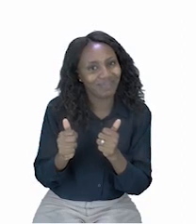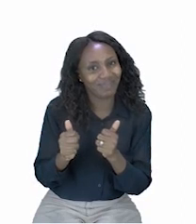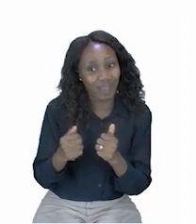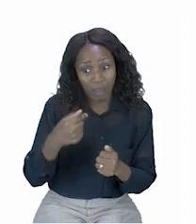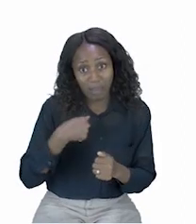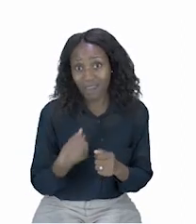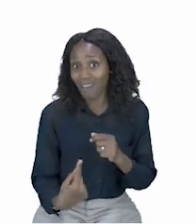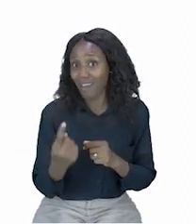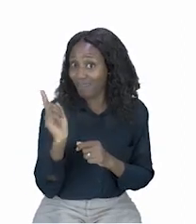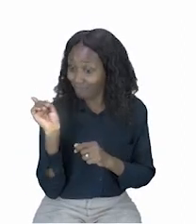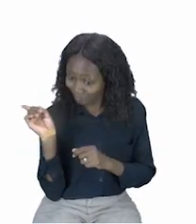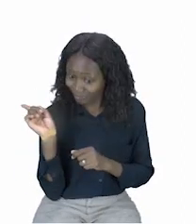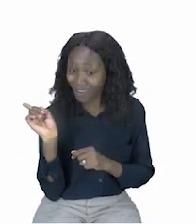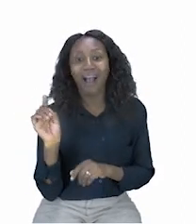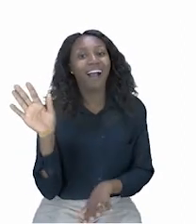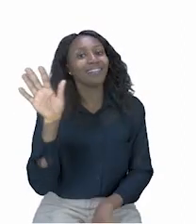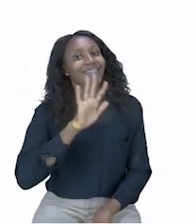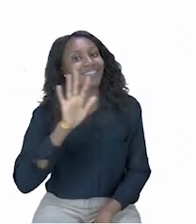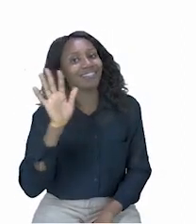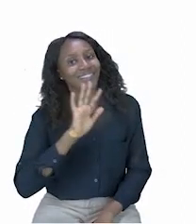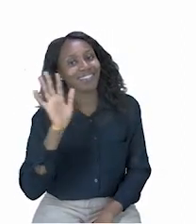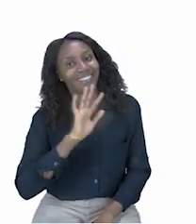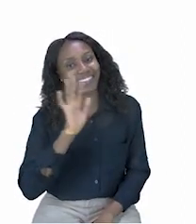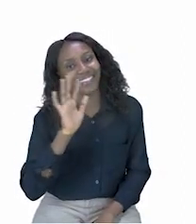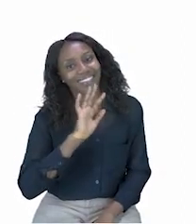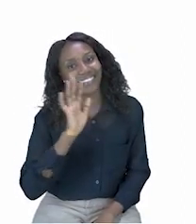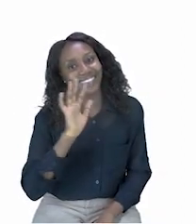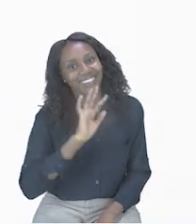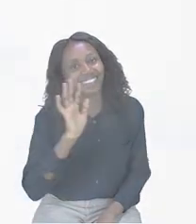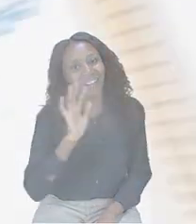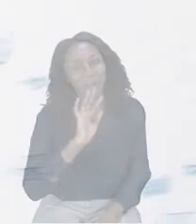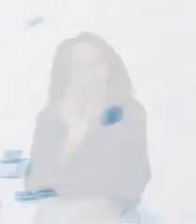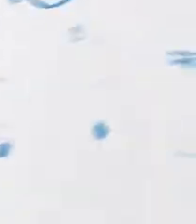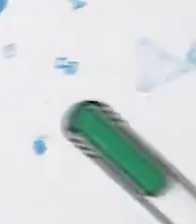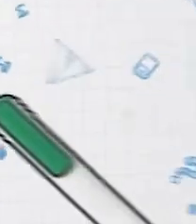Sashi and I, we would like to say goodbye.